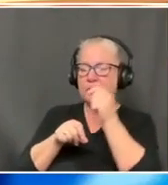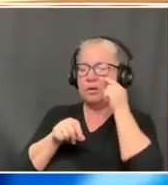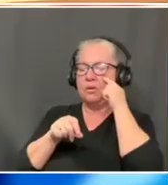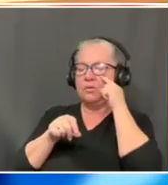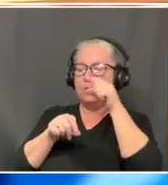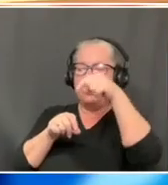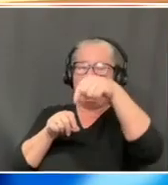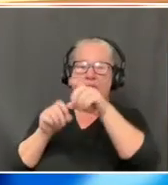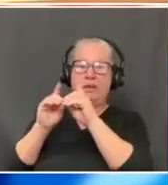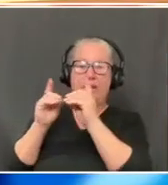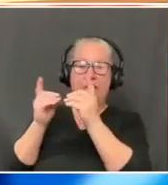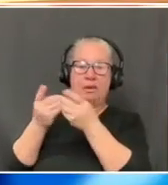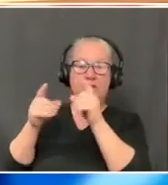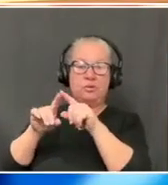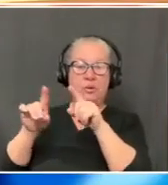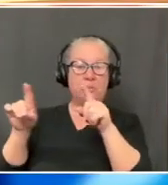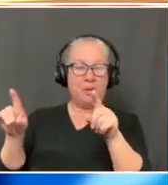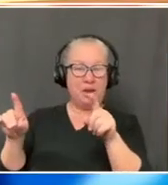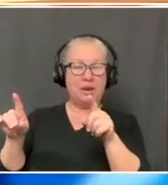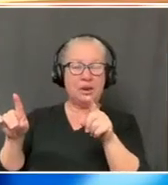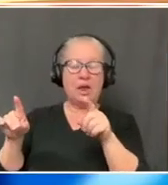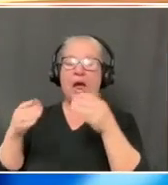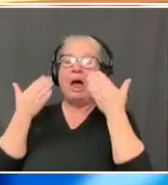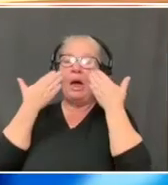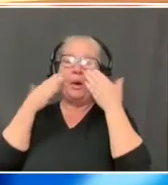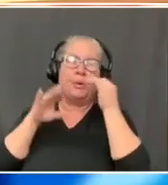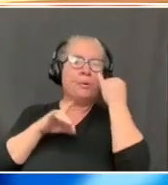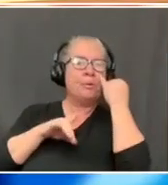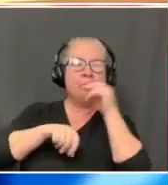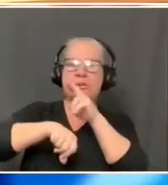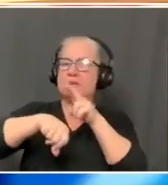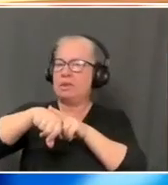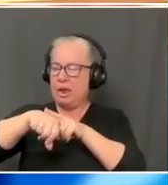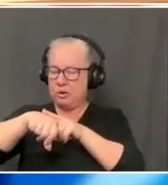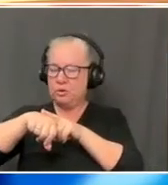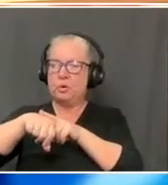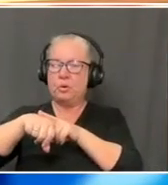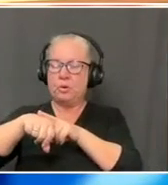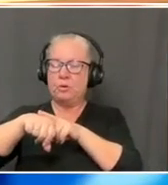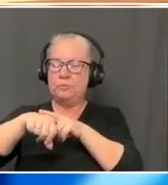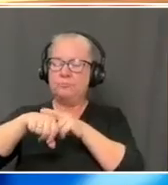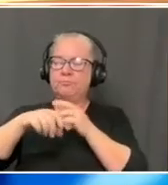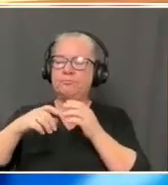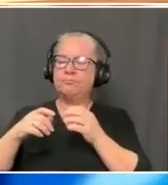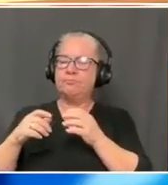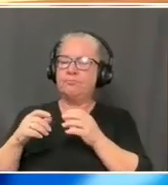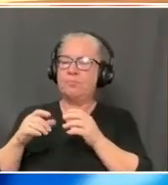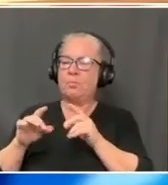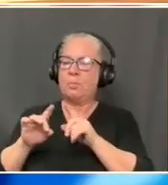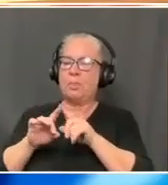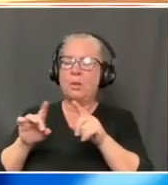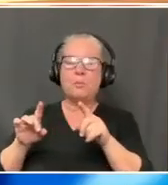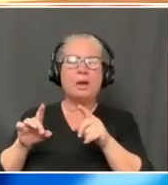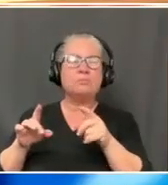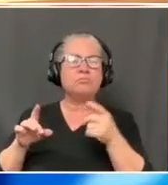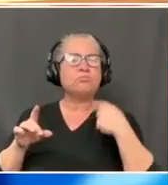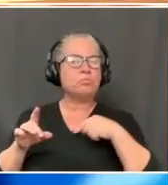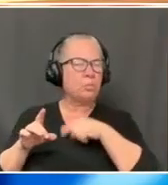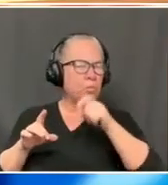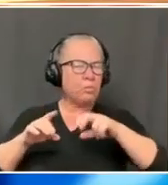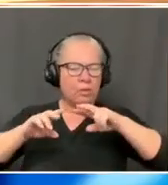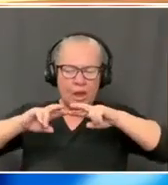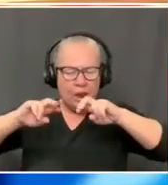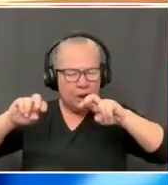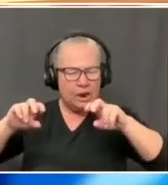in the state. I don't know if it's a national trend, but I know I would hope that we analyze what that is so that we can change